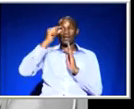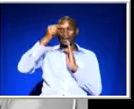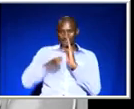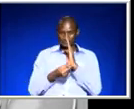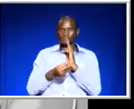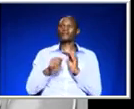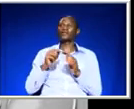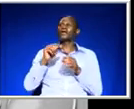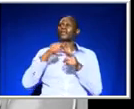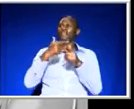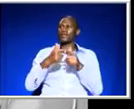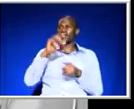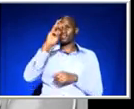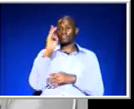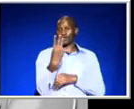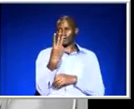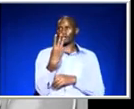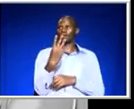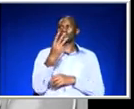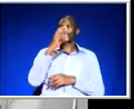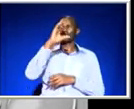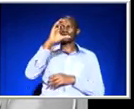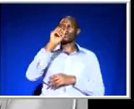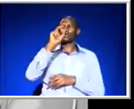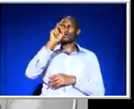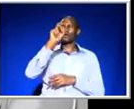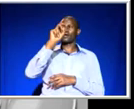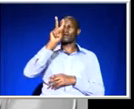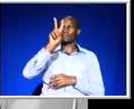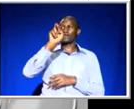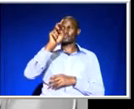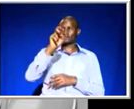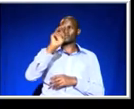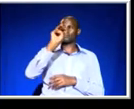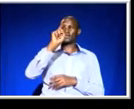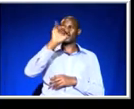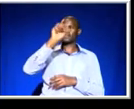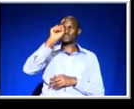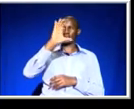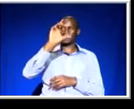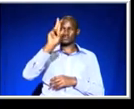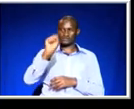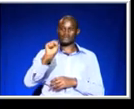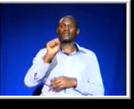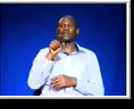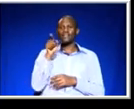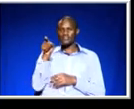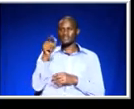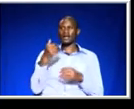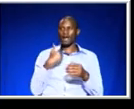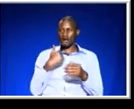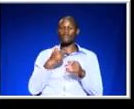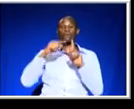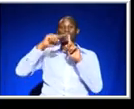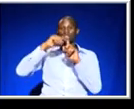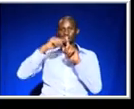The third one in this category is the convex meniscus. This lens has a